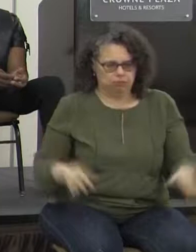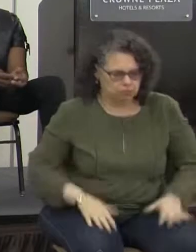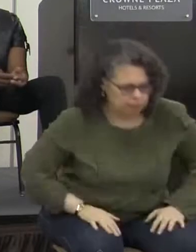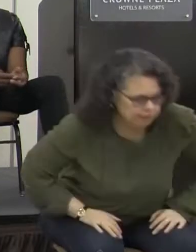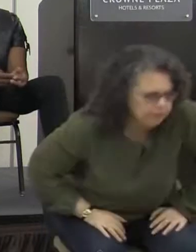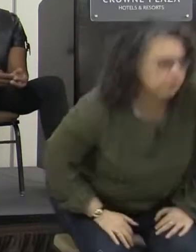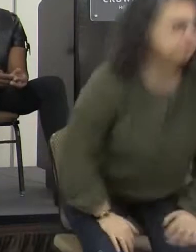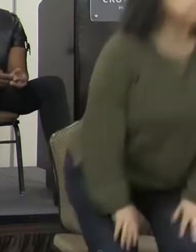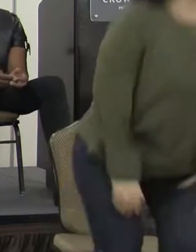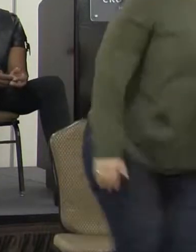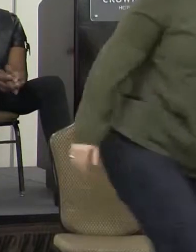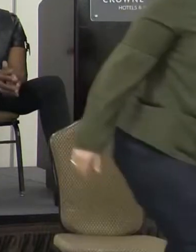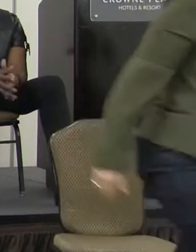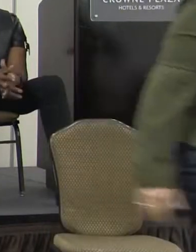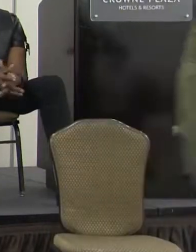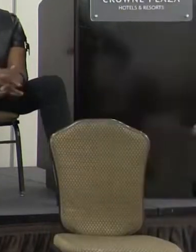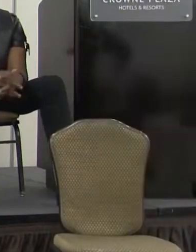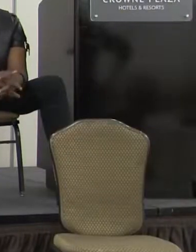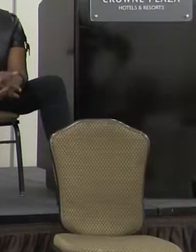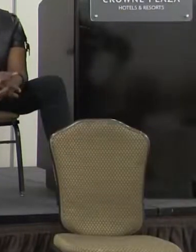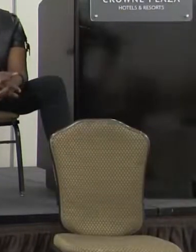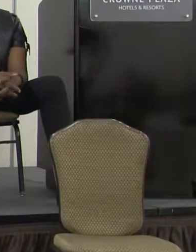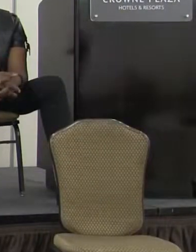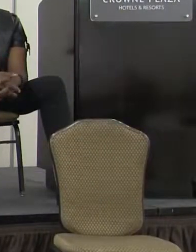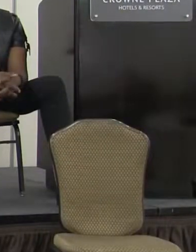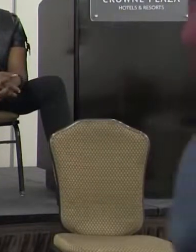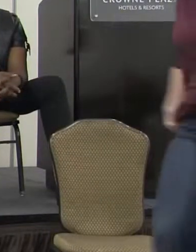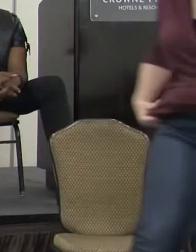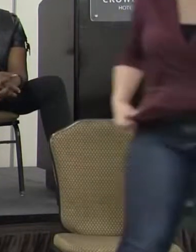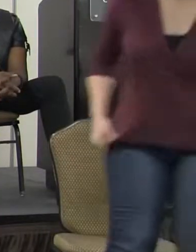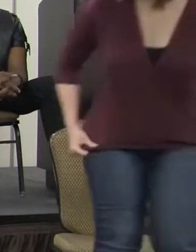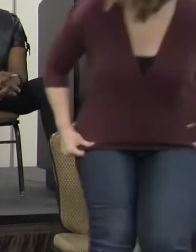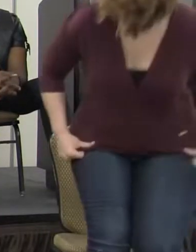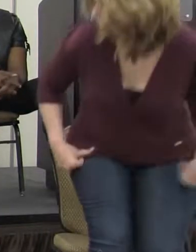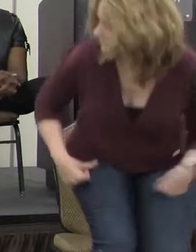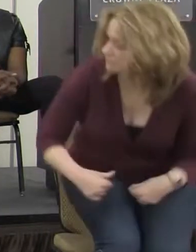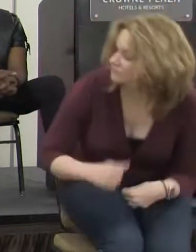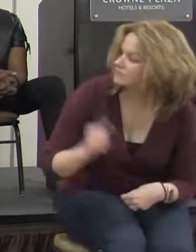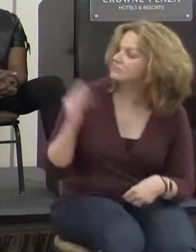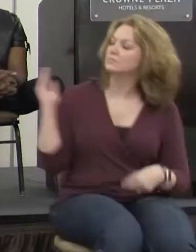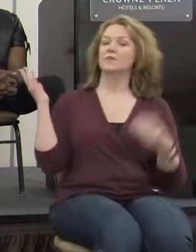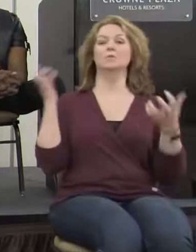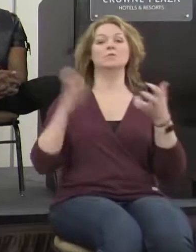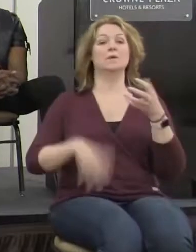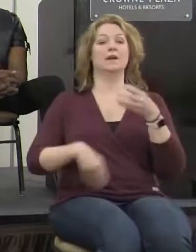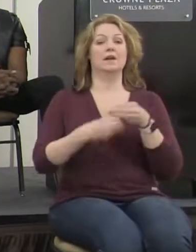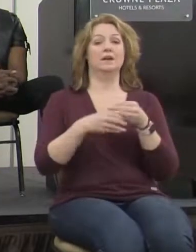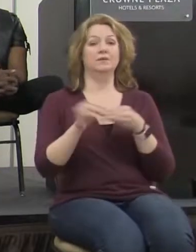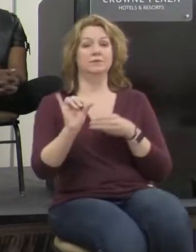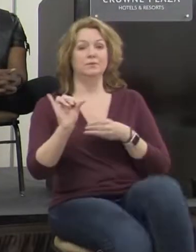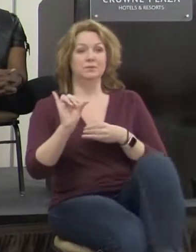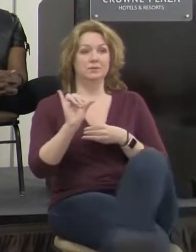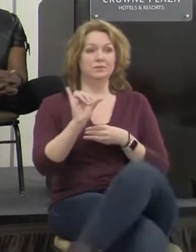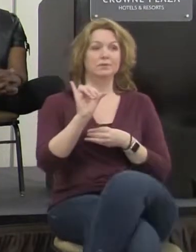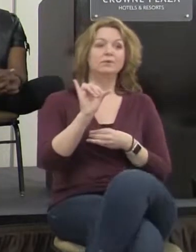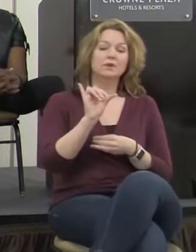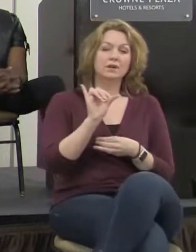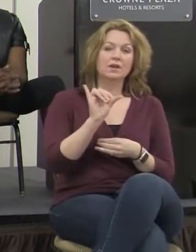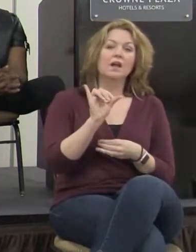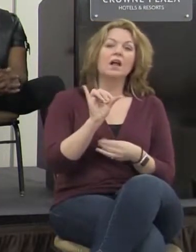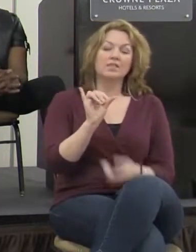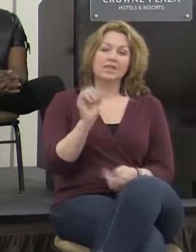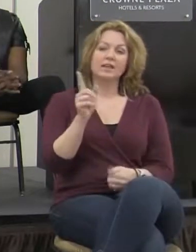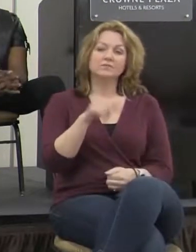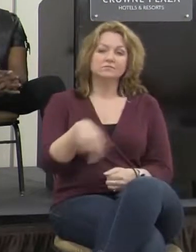other? Just one more thing. So I would also say that it's important that NPOC advocate for